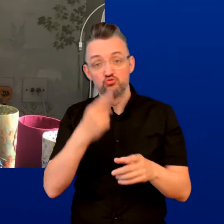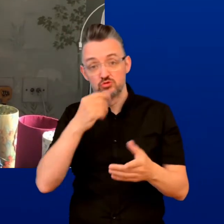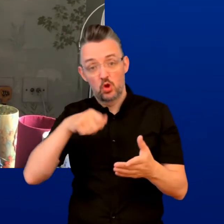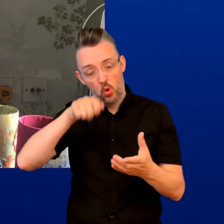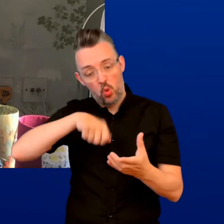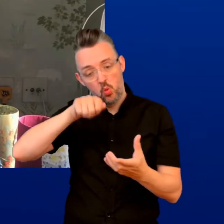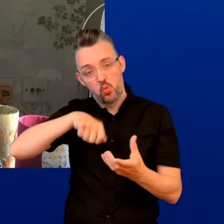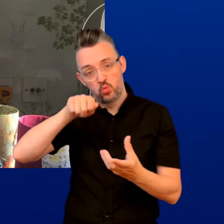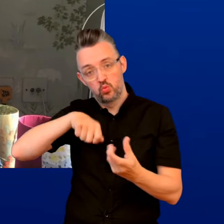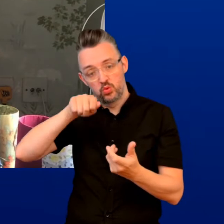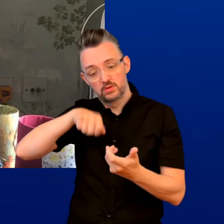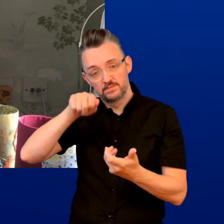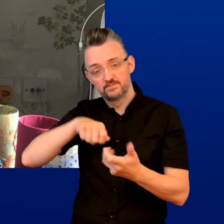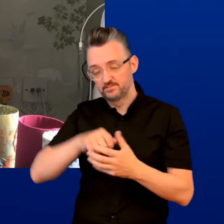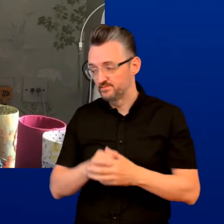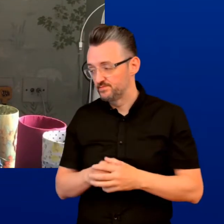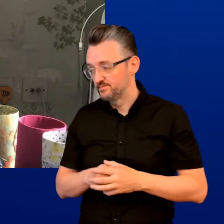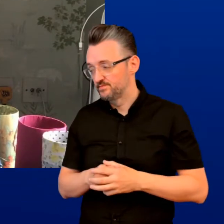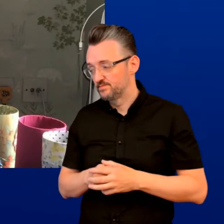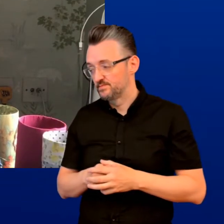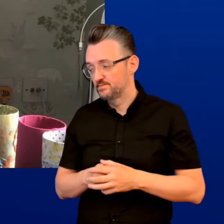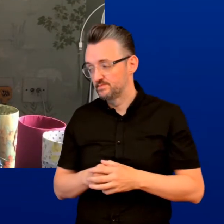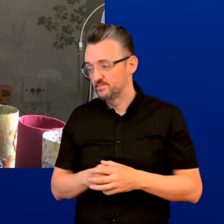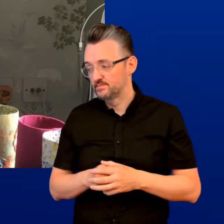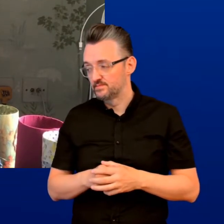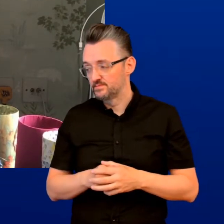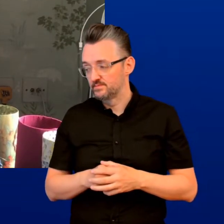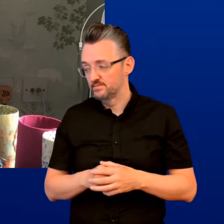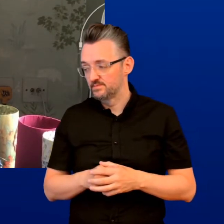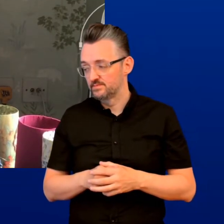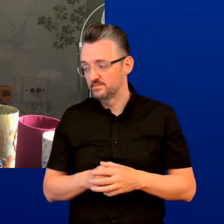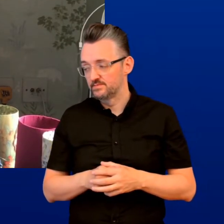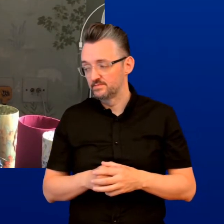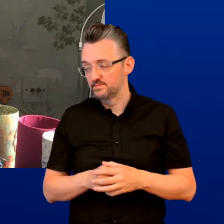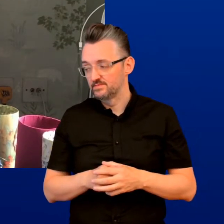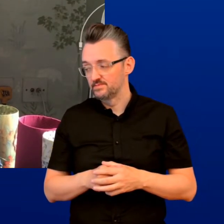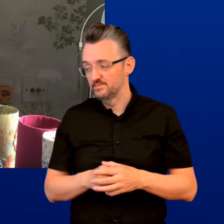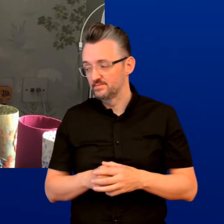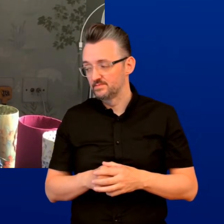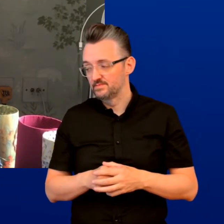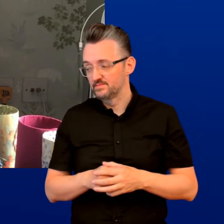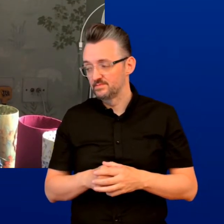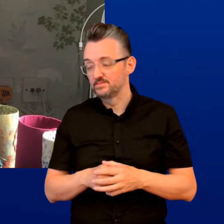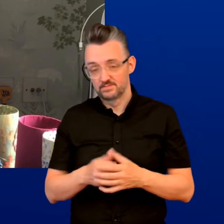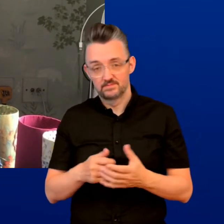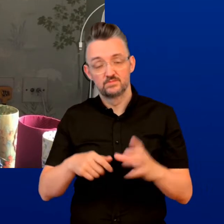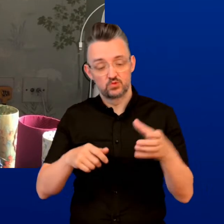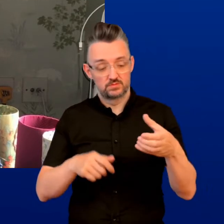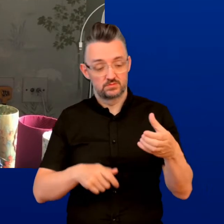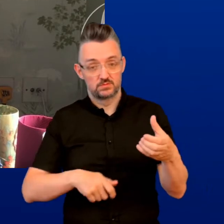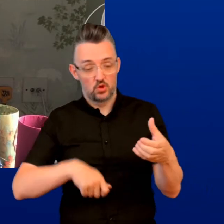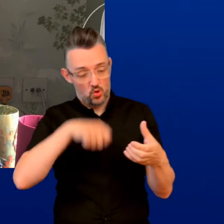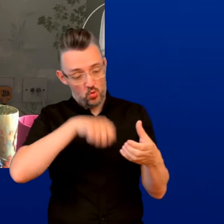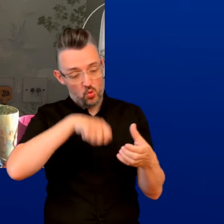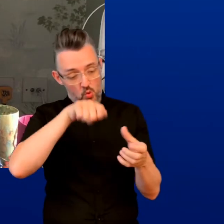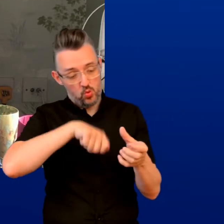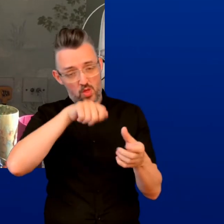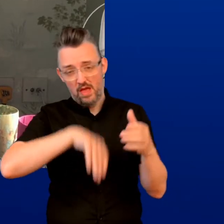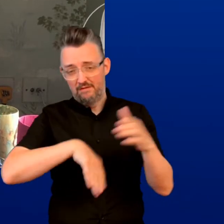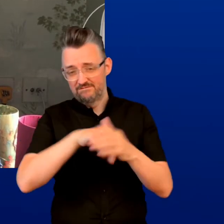glue stick. So you'll get your glue stick opened again, then you glue every